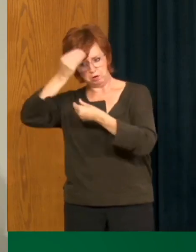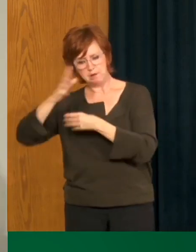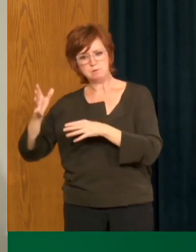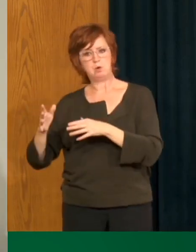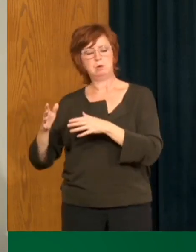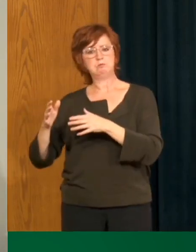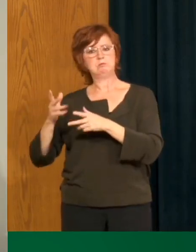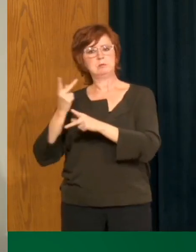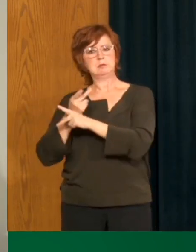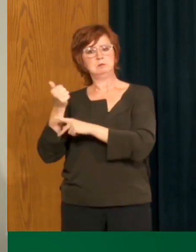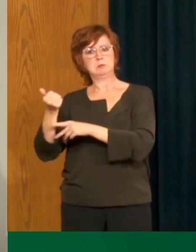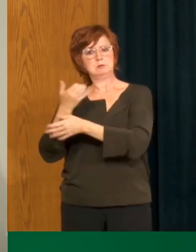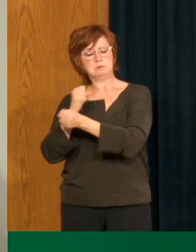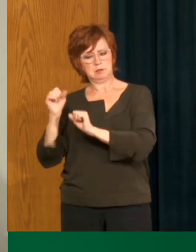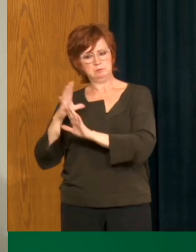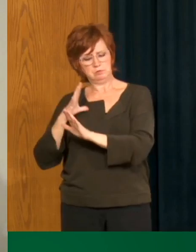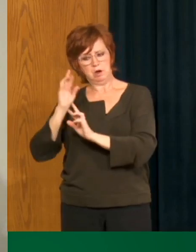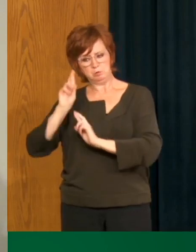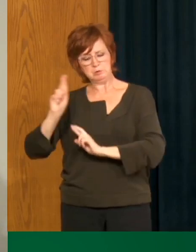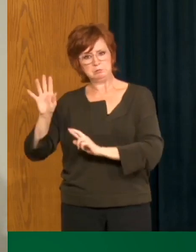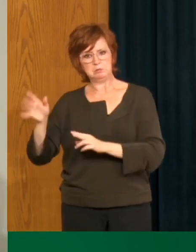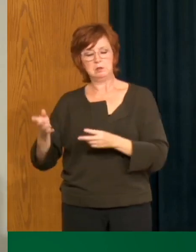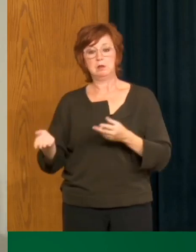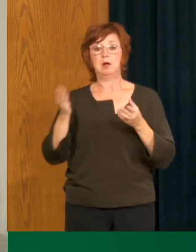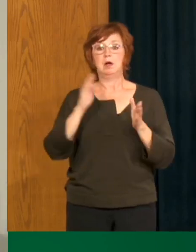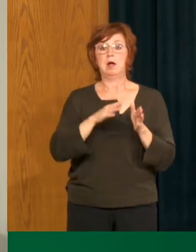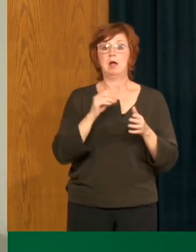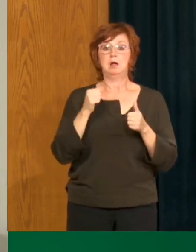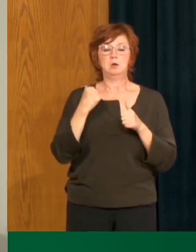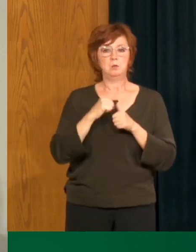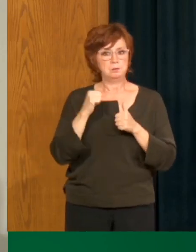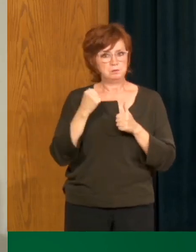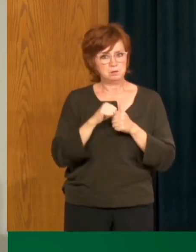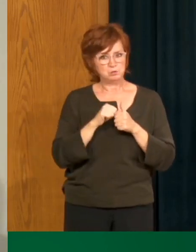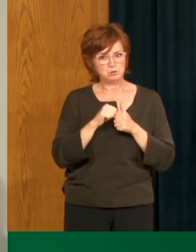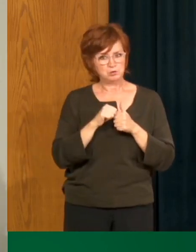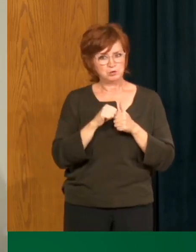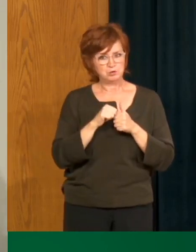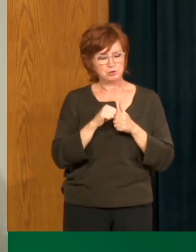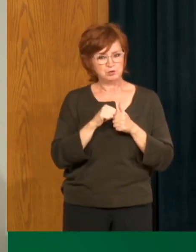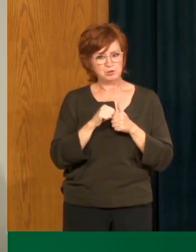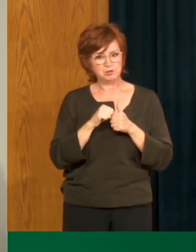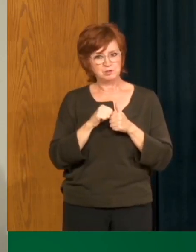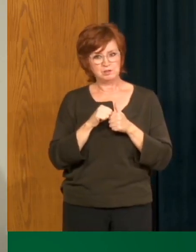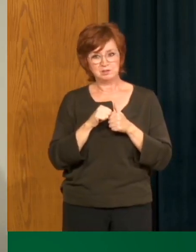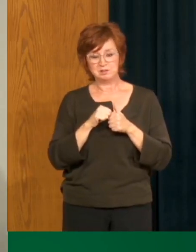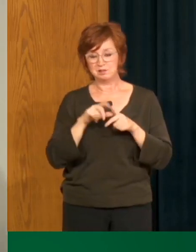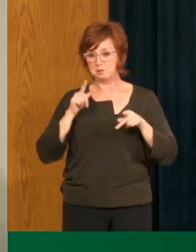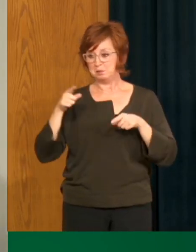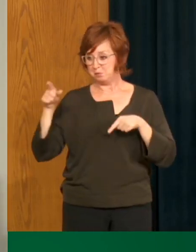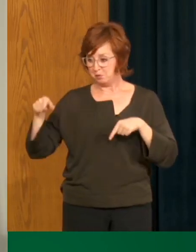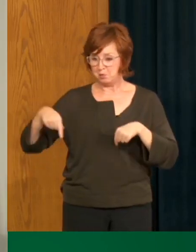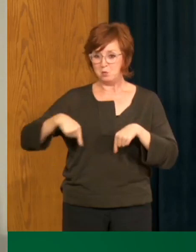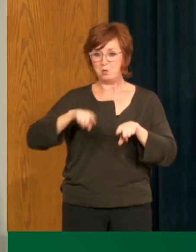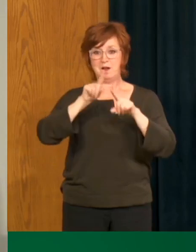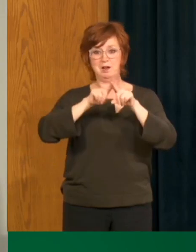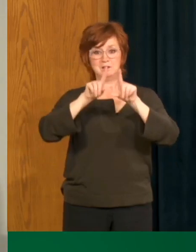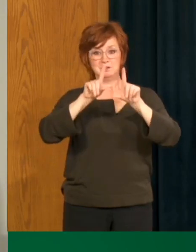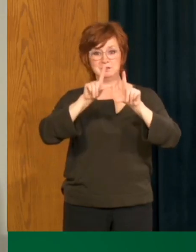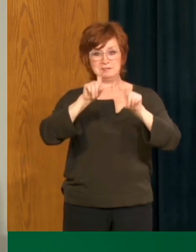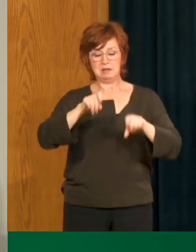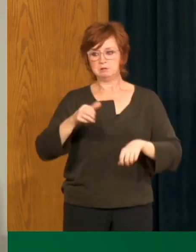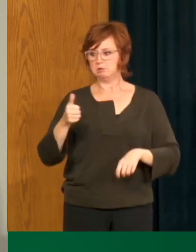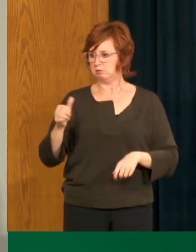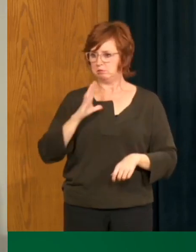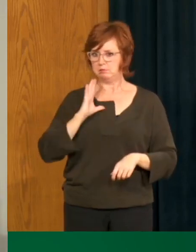all of this is predicated on someone actually seeking testing, and we all know that in some cases people can